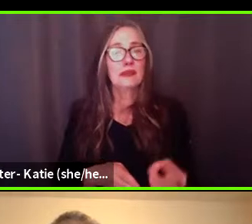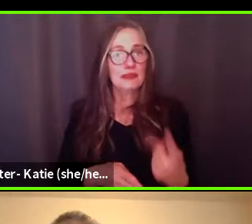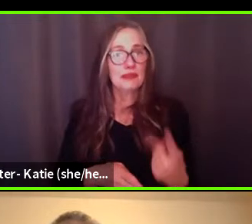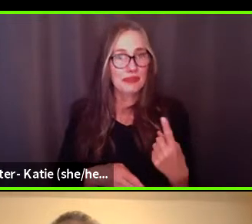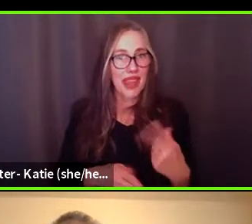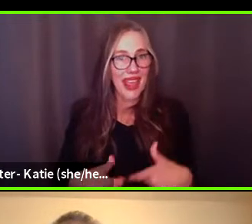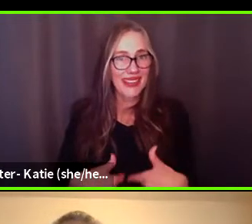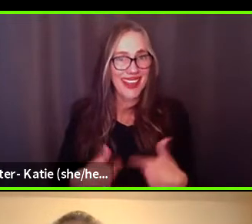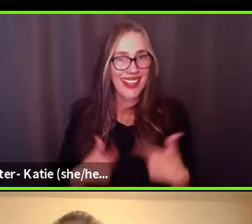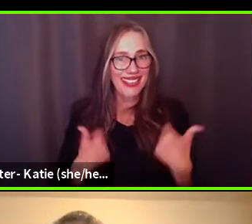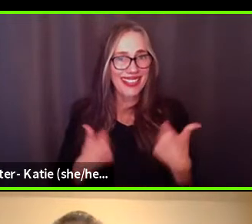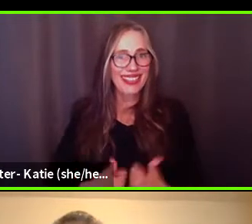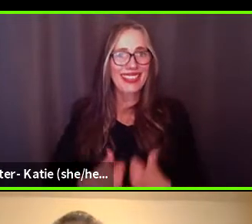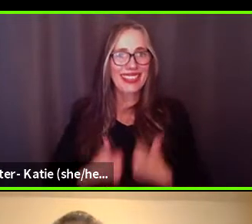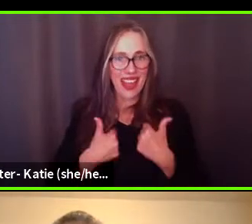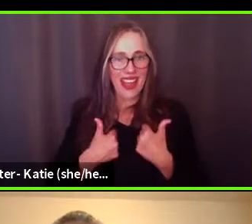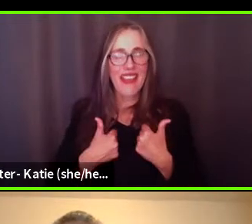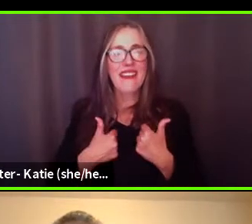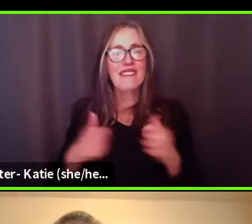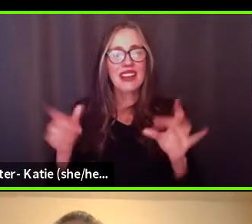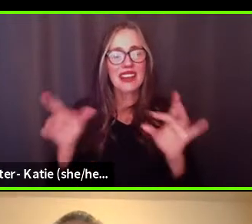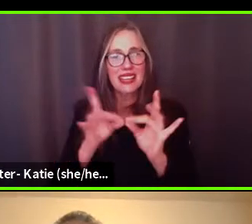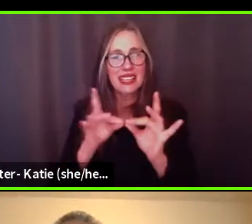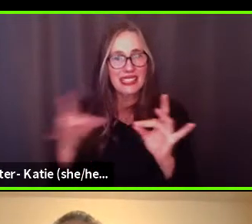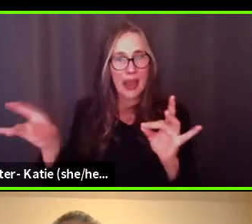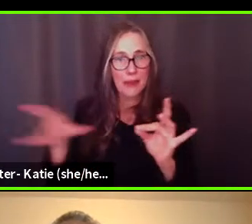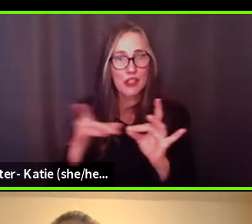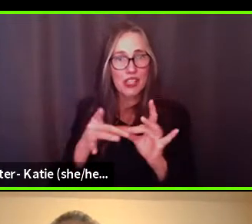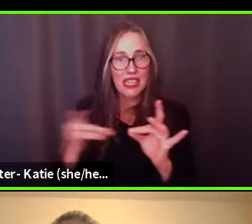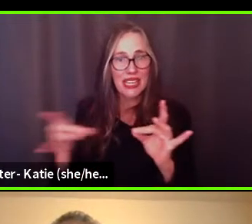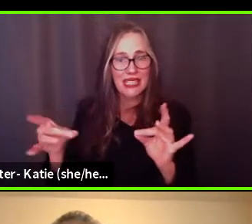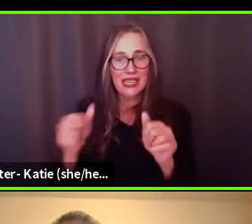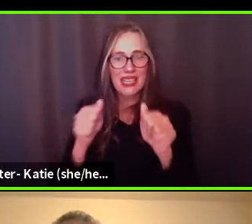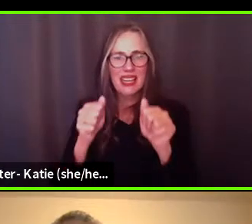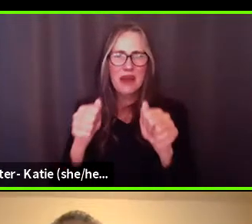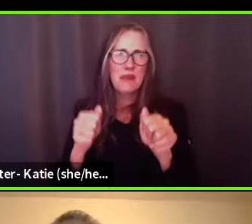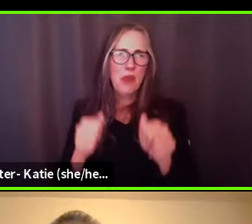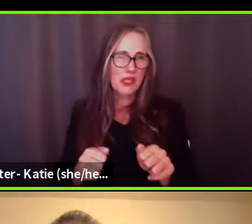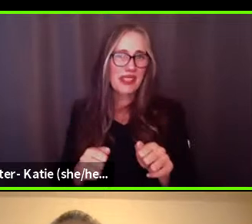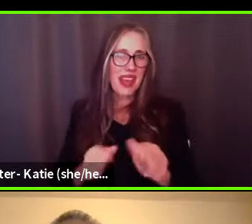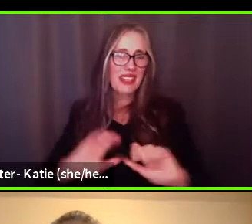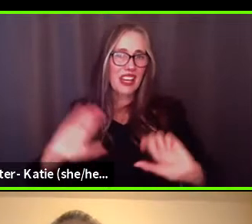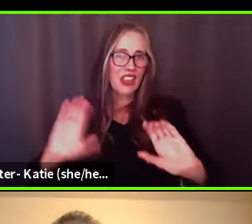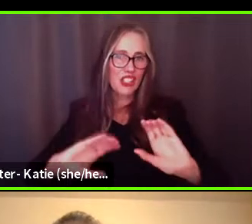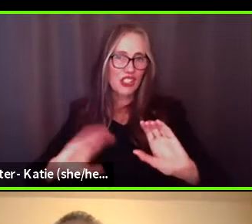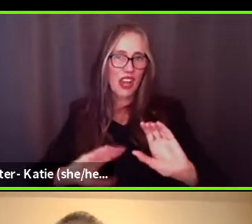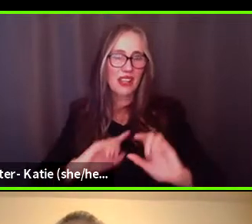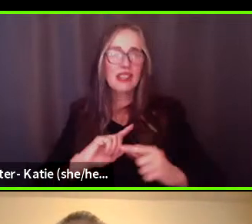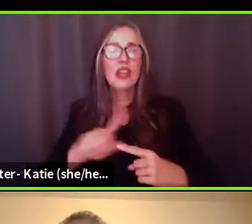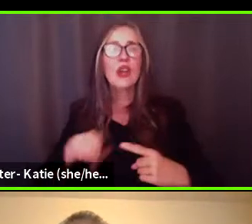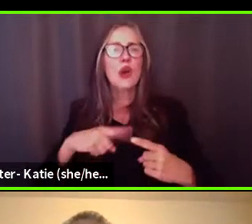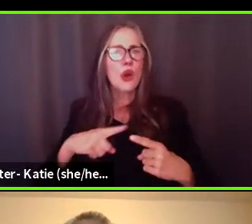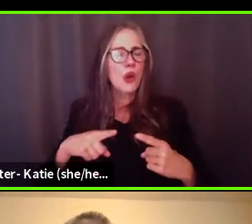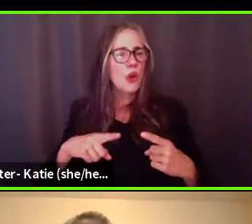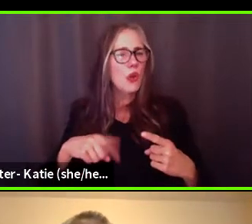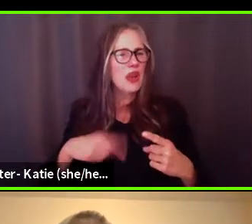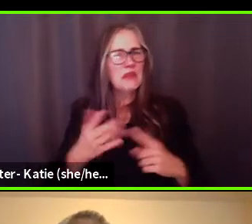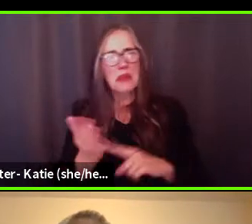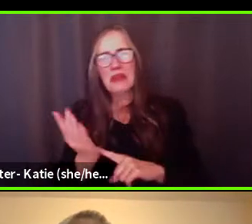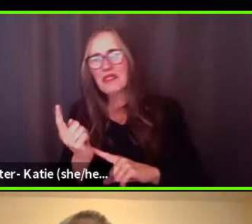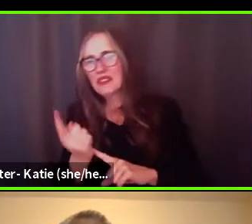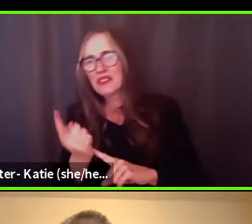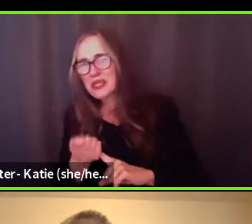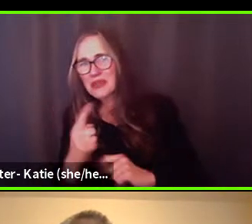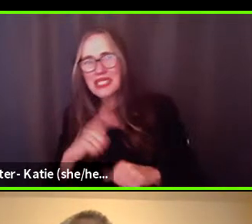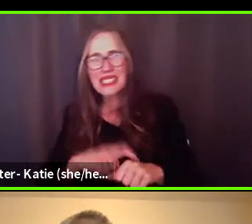live captioning i will post it now in the chat so and we probably will wrap up in 15 or so minutes when people feel time to go get food